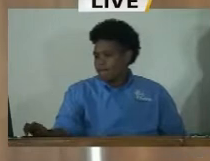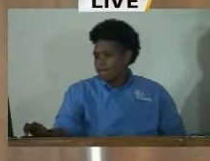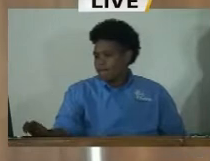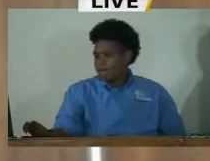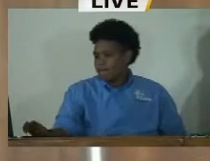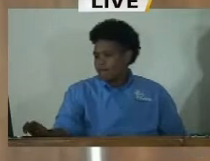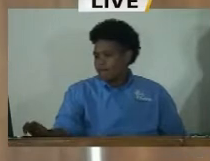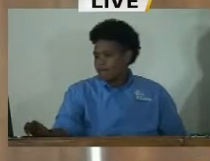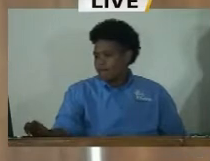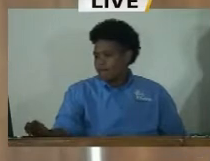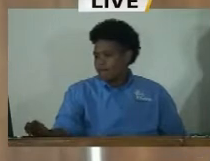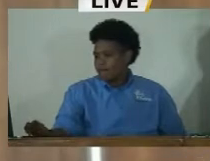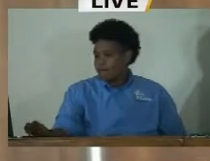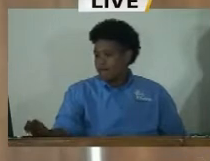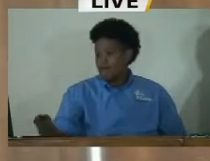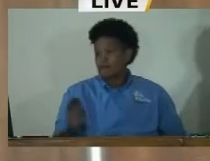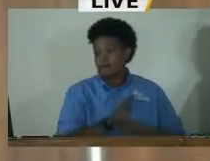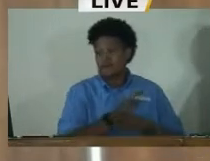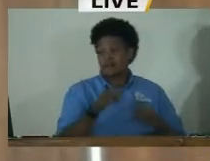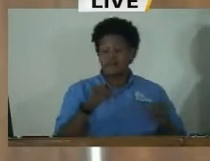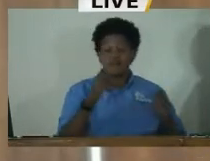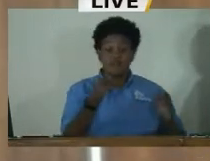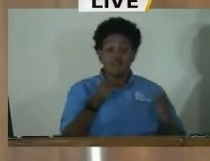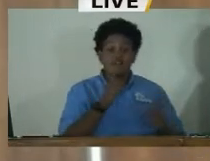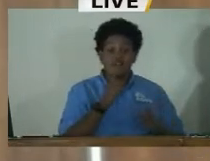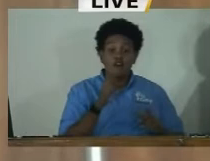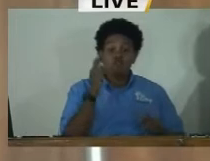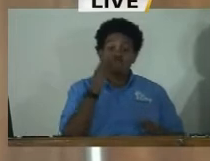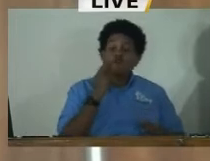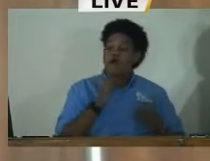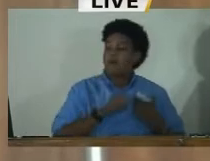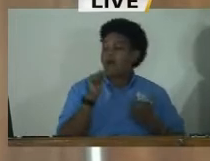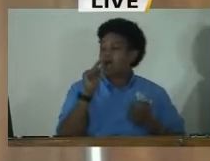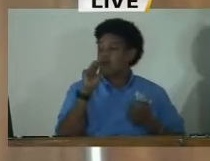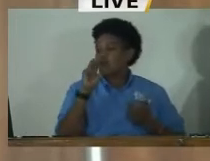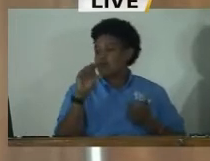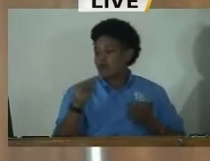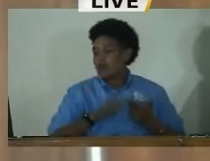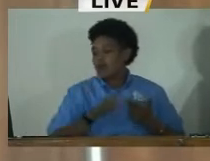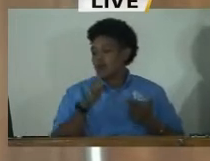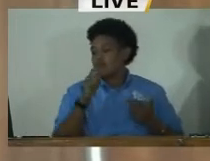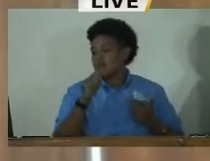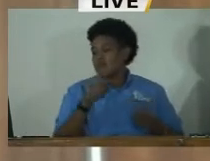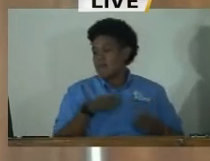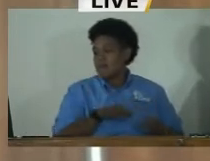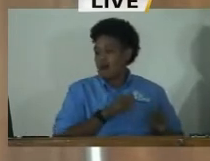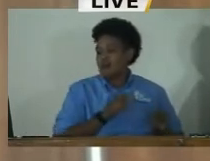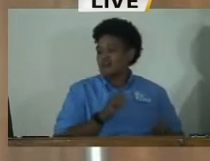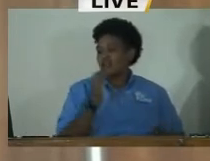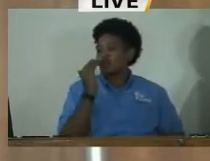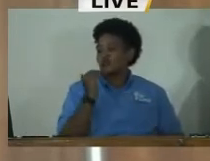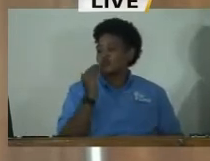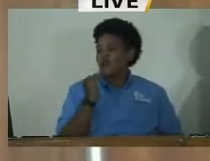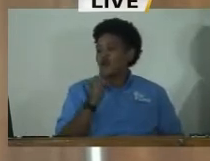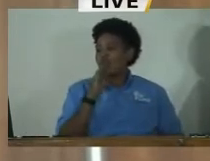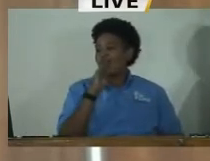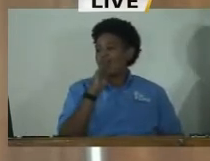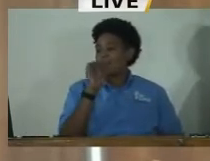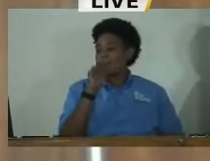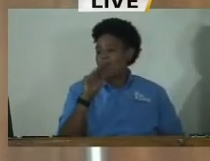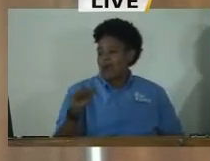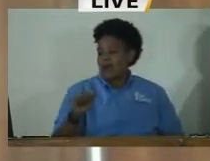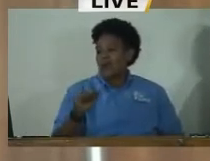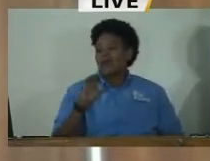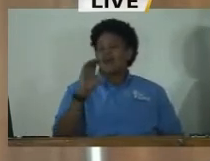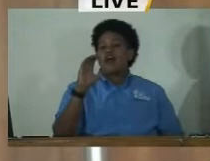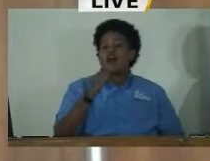earnings? Rum, aluminium, bauxite, sugar, banana, coffee, mining, and quarrying. They have remained